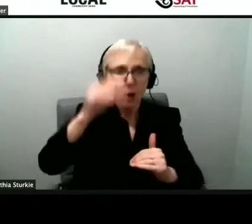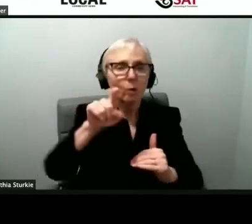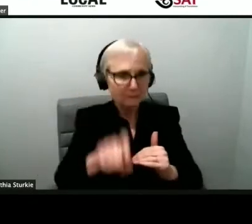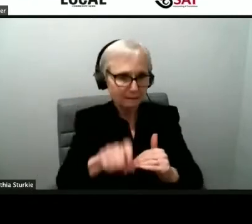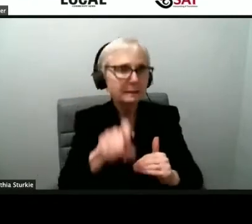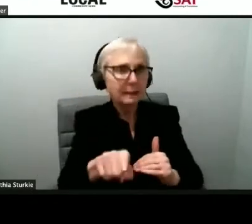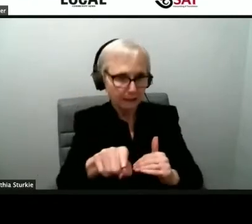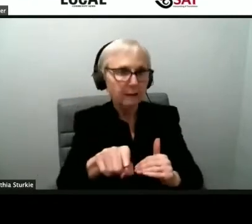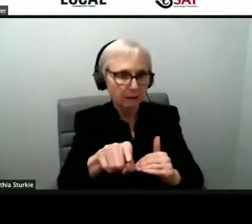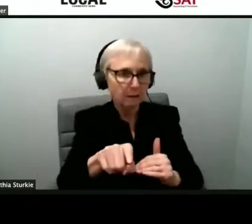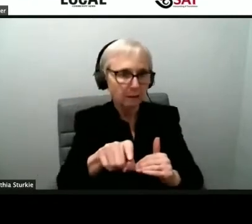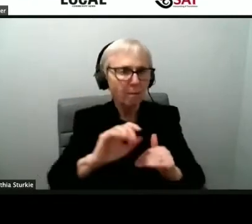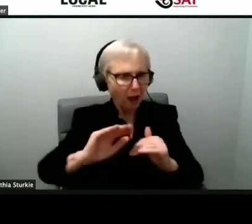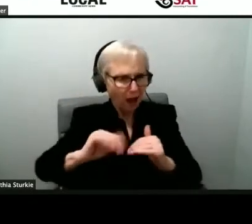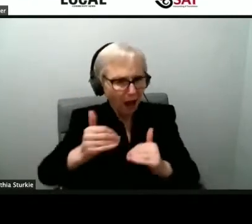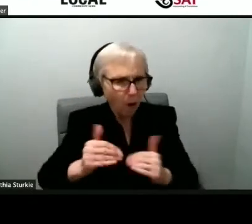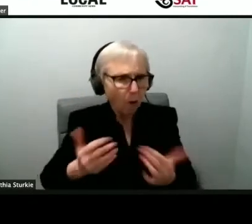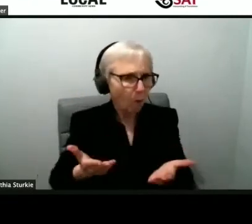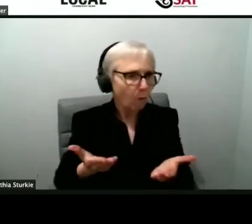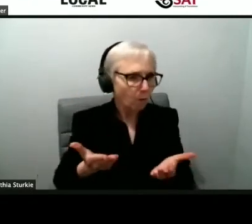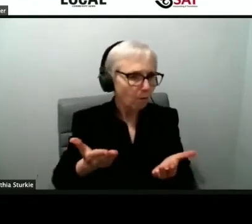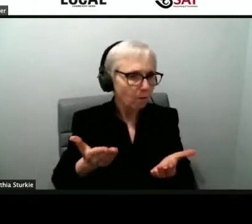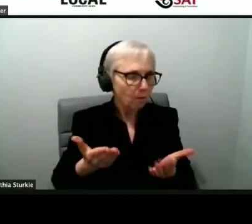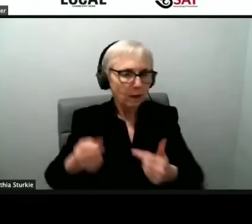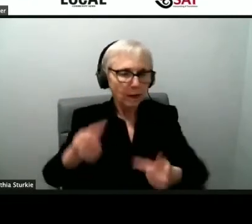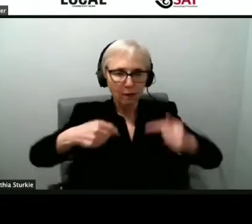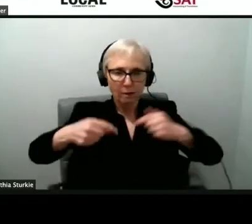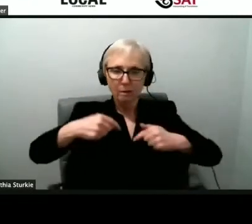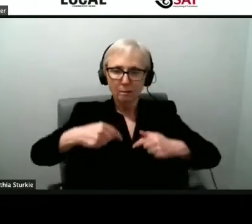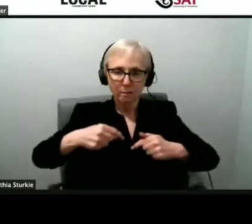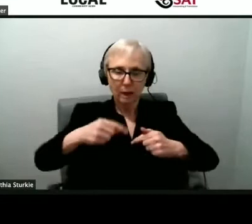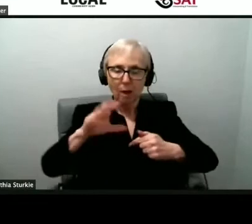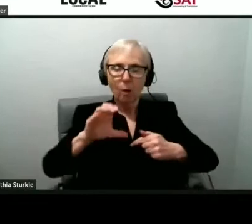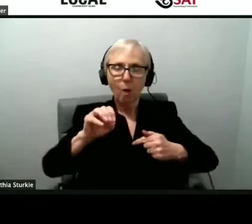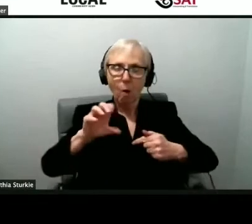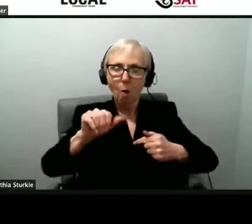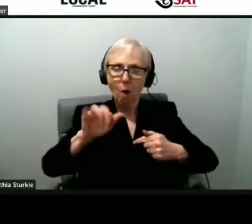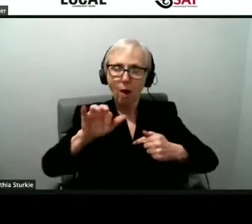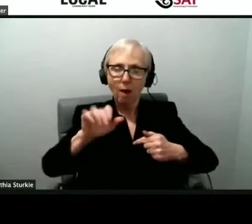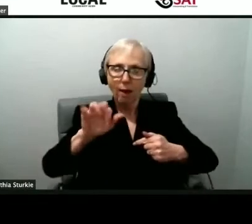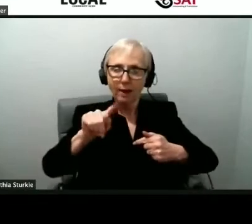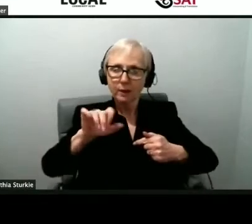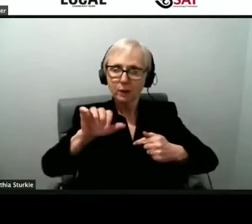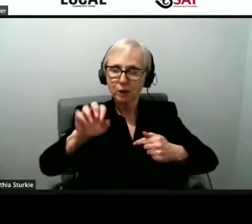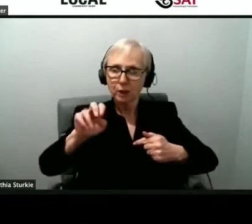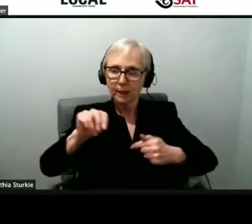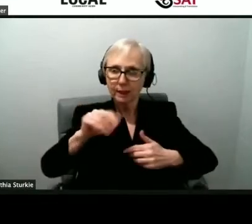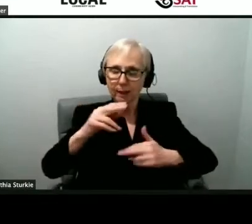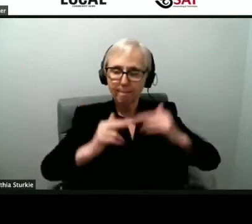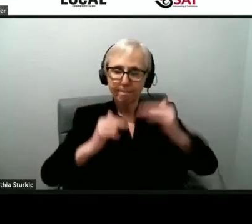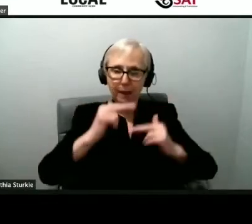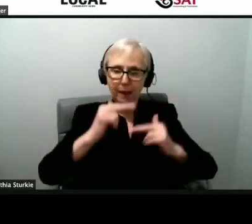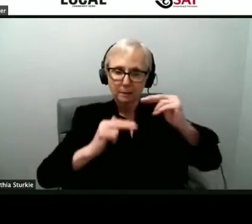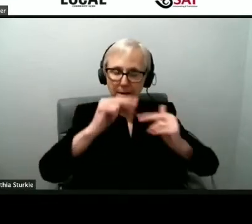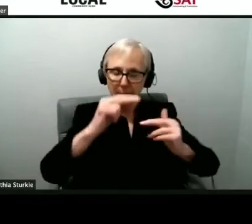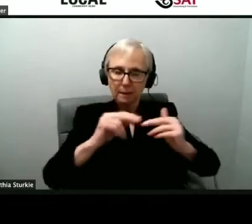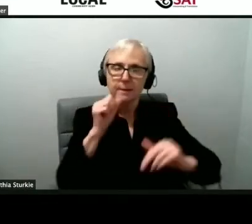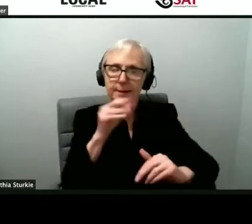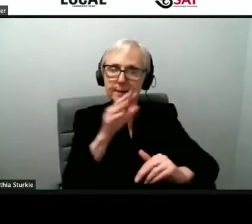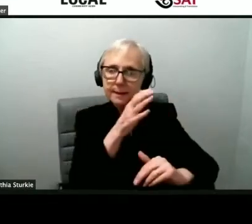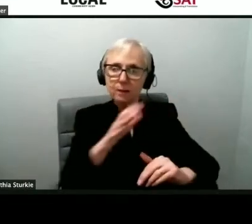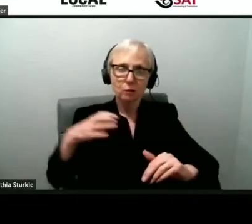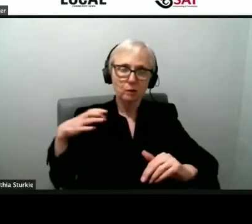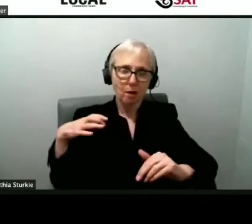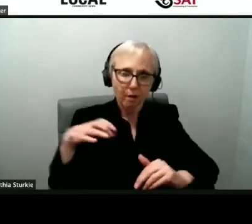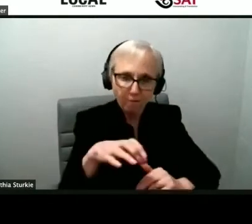to get it done, but the how. It goes back to coalition building. We know in District 2, our seniors are the force when it